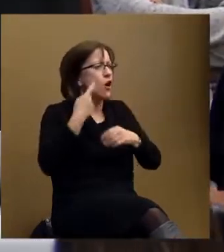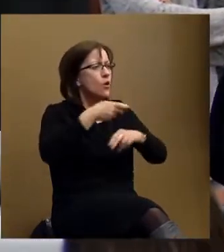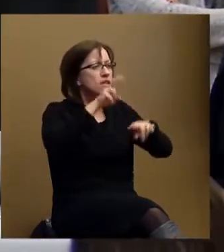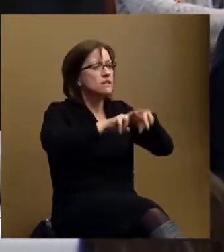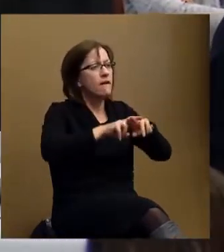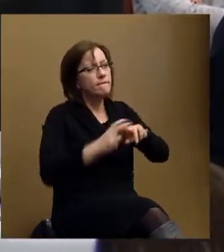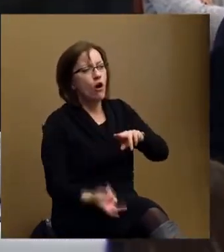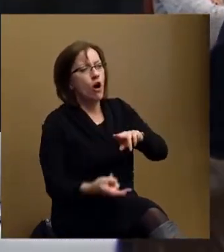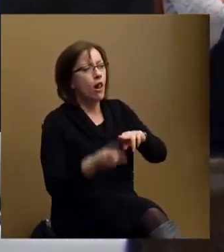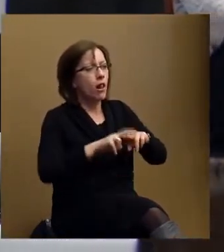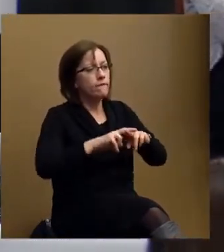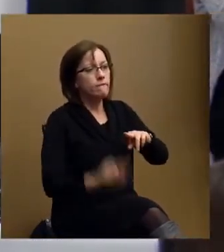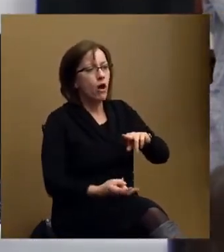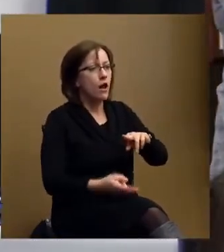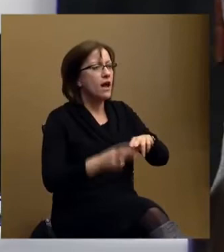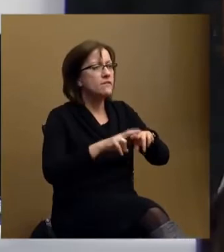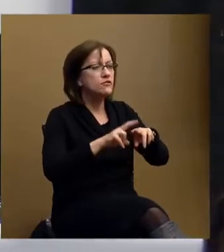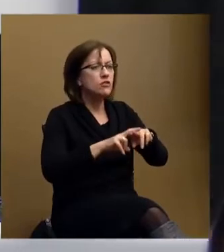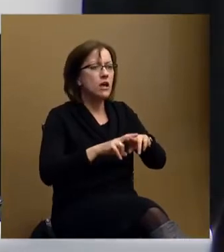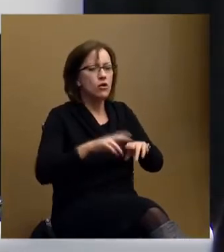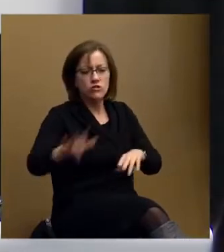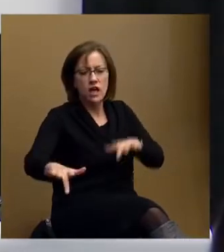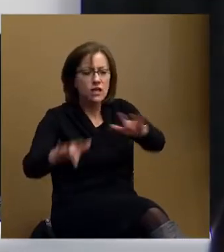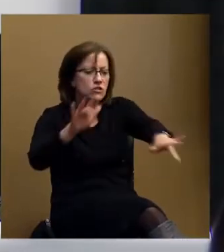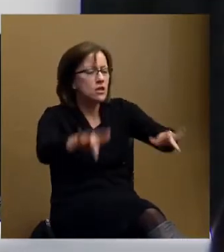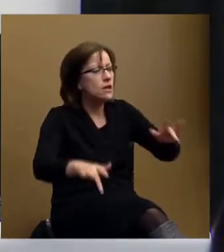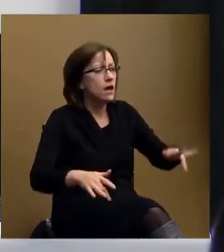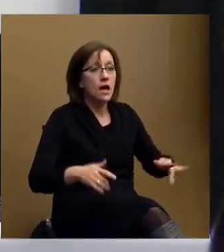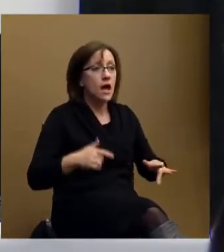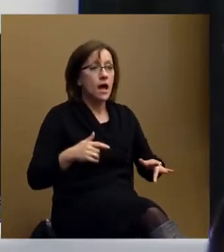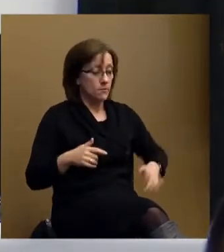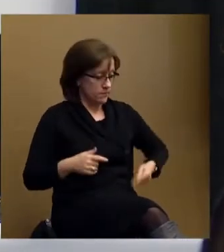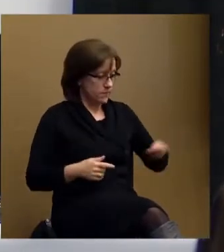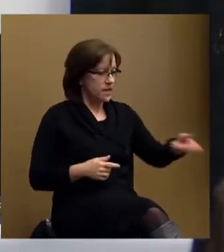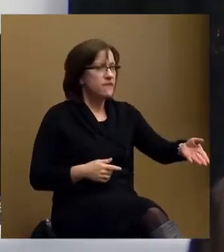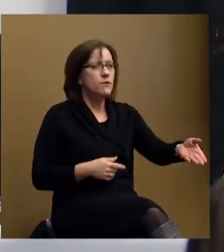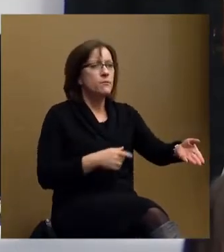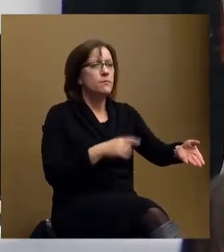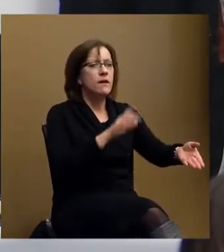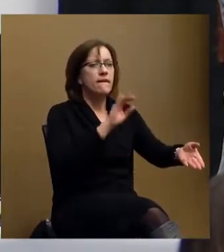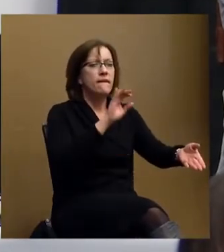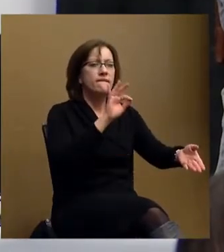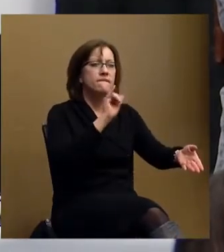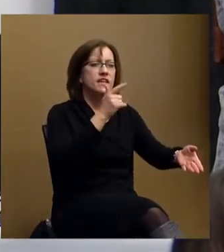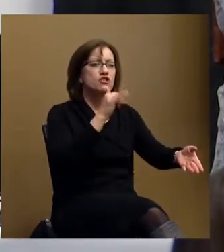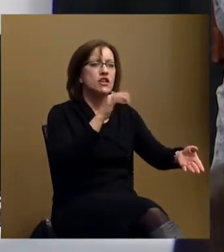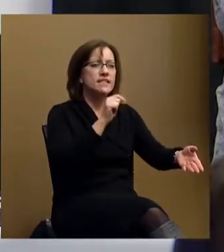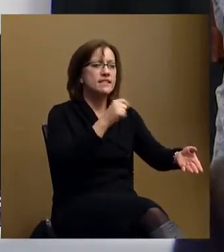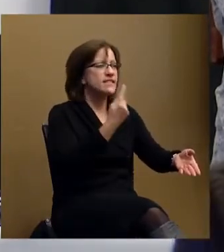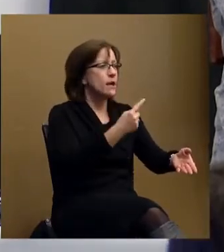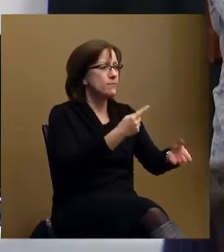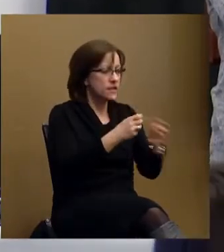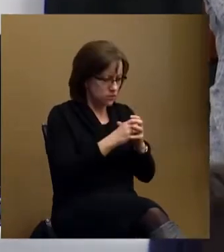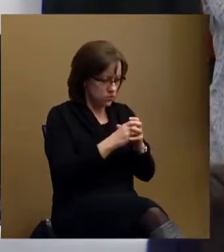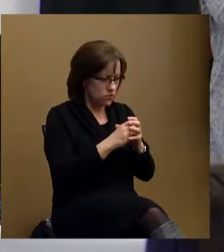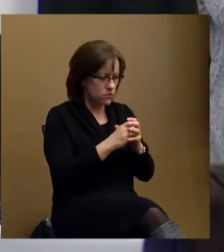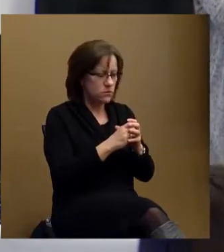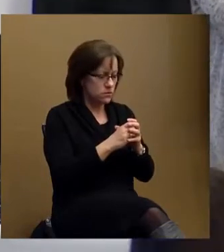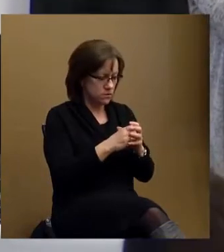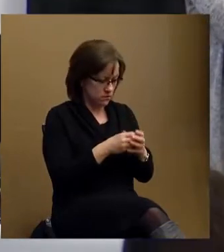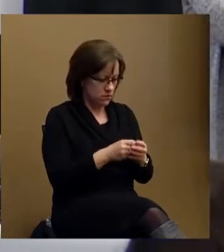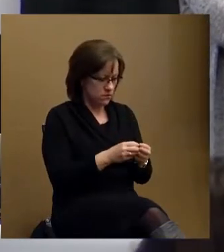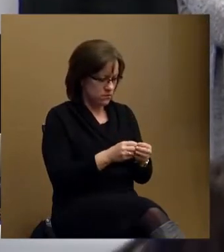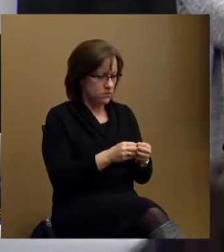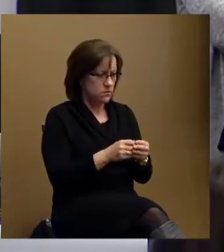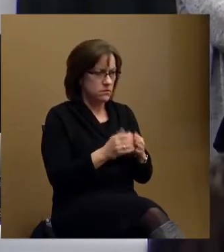everything, and I think of giving them a fidget as like a way to direct their energy to maybe help them focus a little bit better.